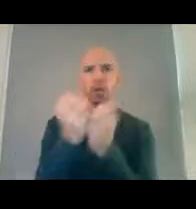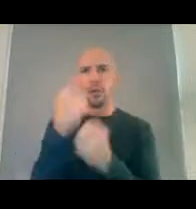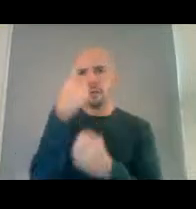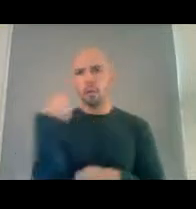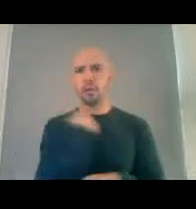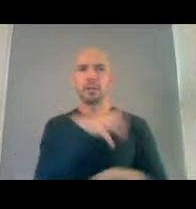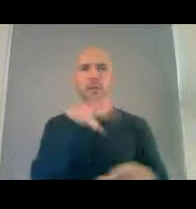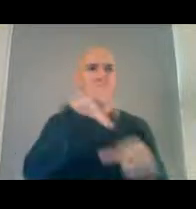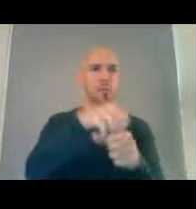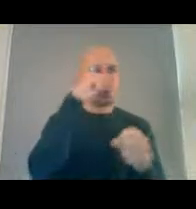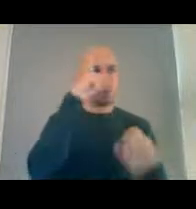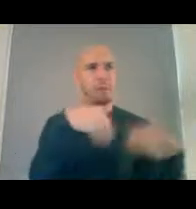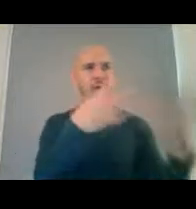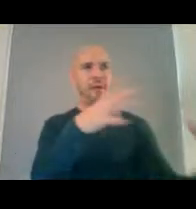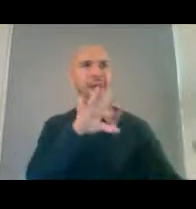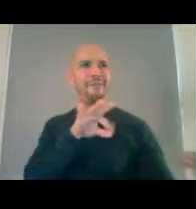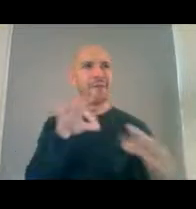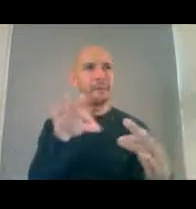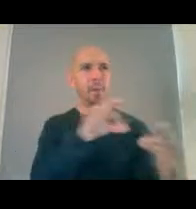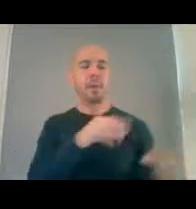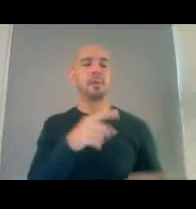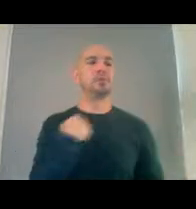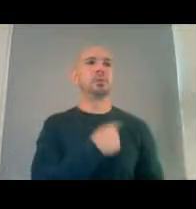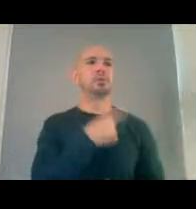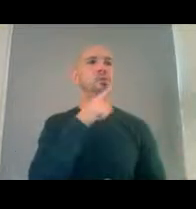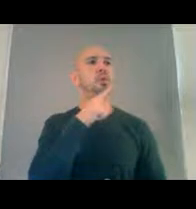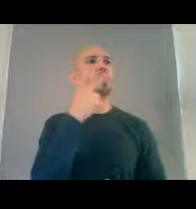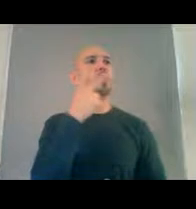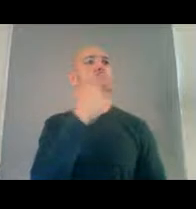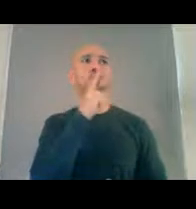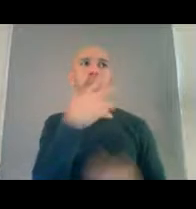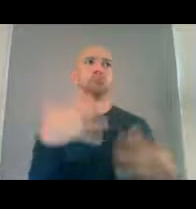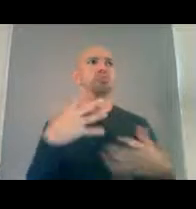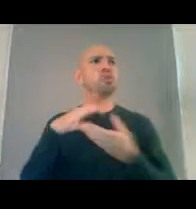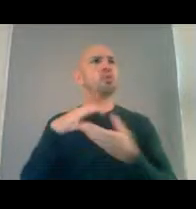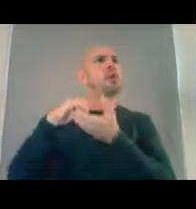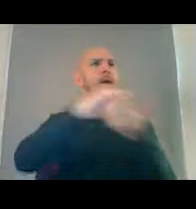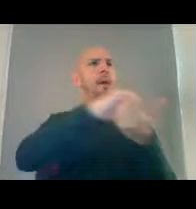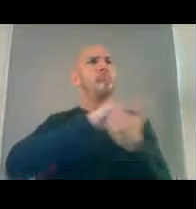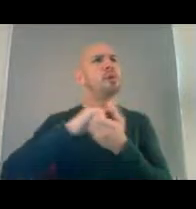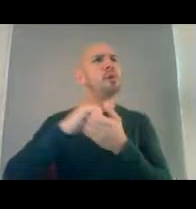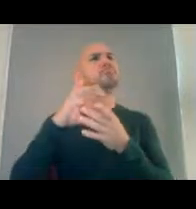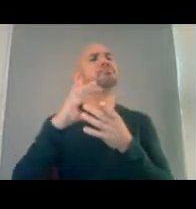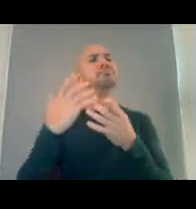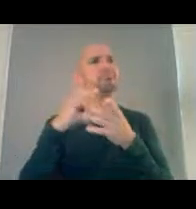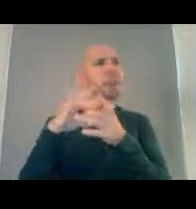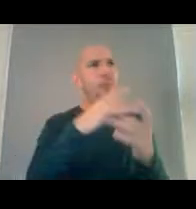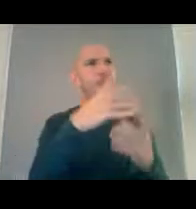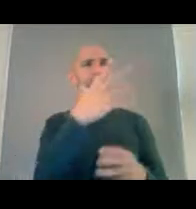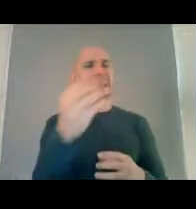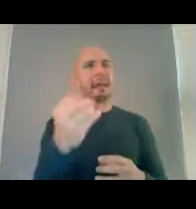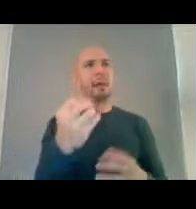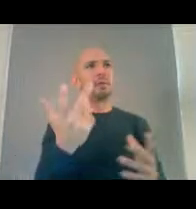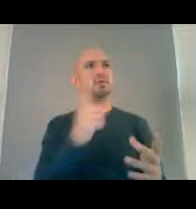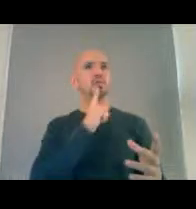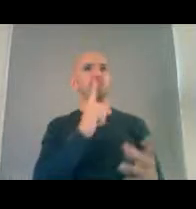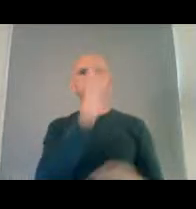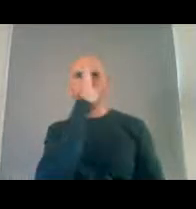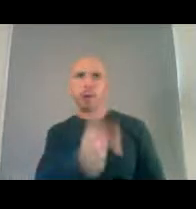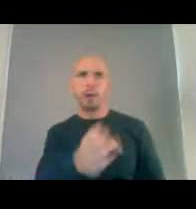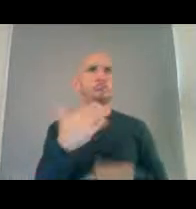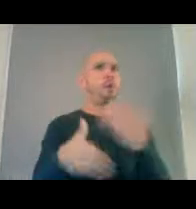rtpa group saw it as a very uh collaborative and tran and uh a collaborative and transparent process um